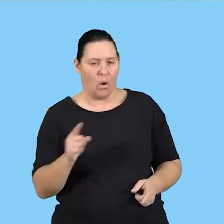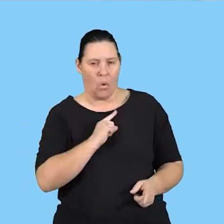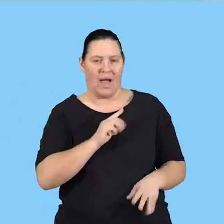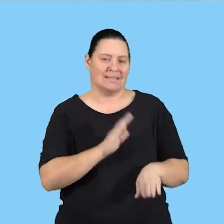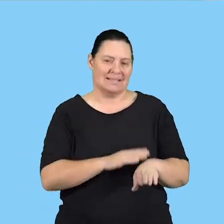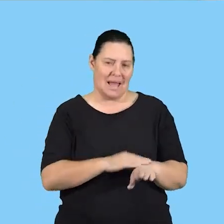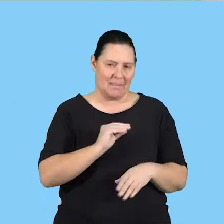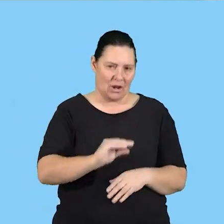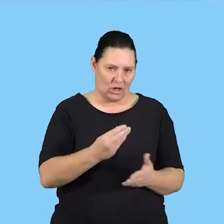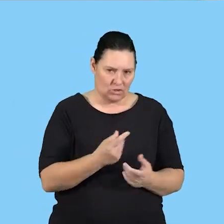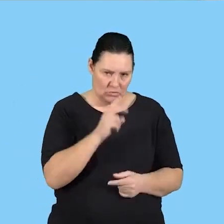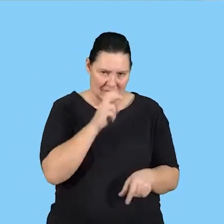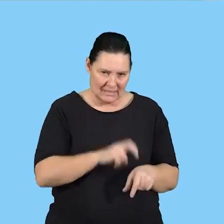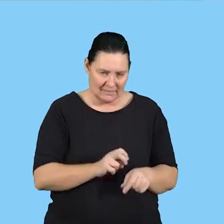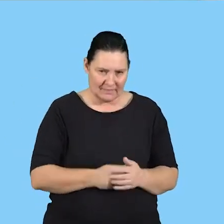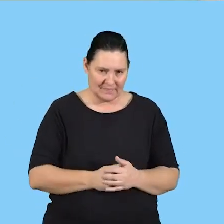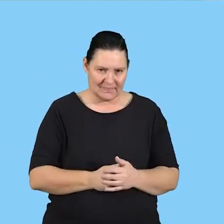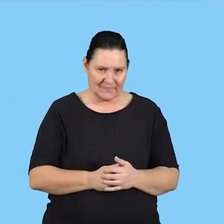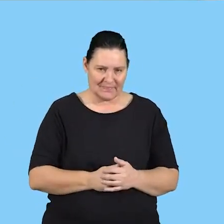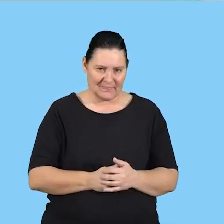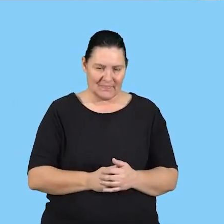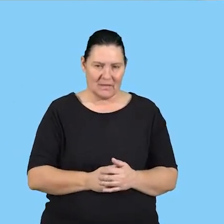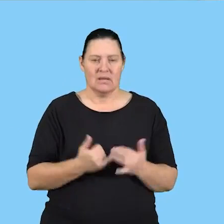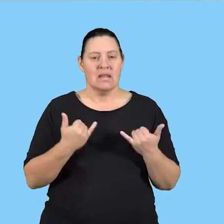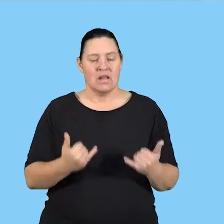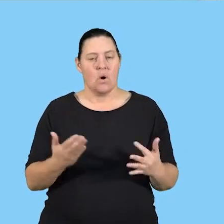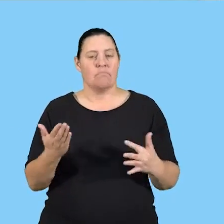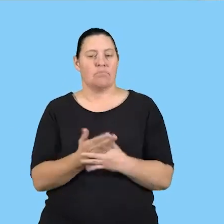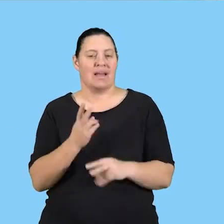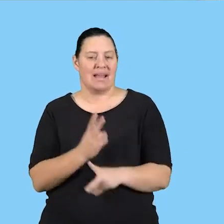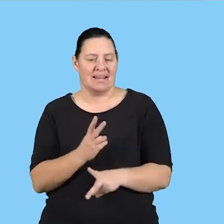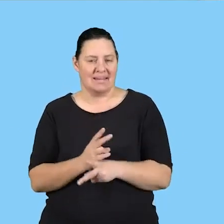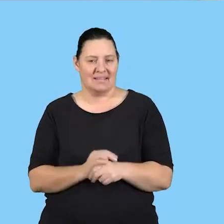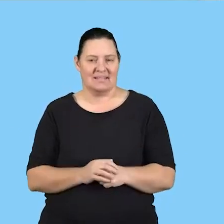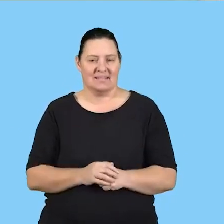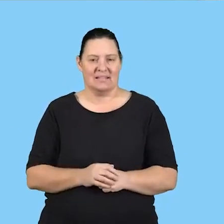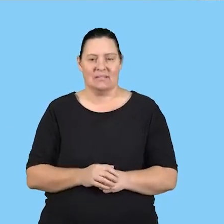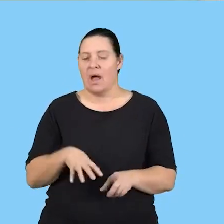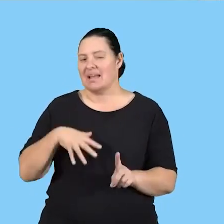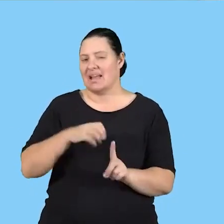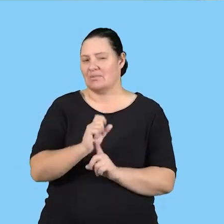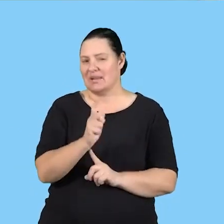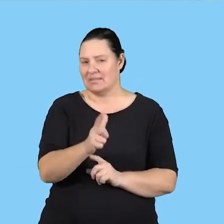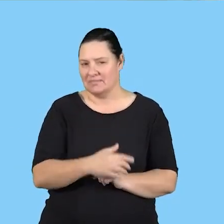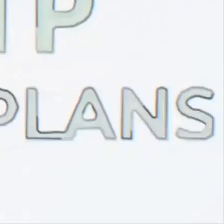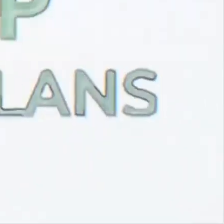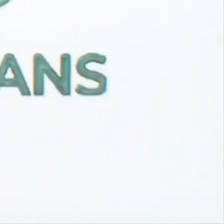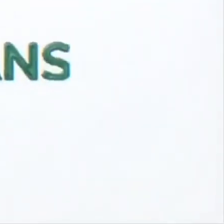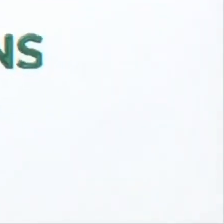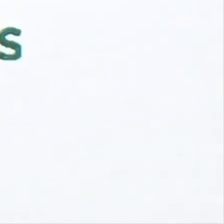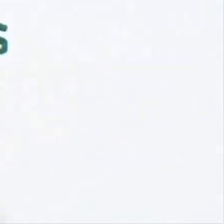time allocation. Colleagues, let's go for a break and we'll catch up later.